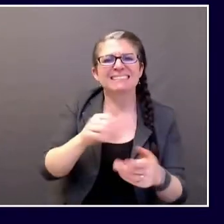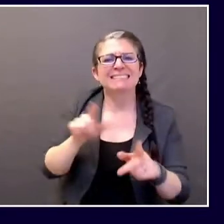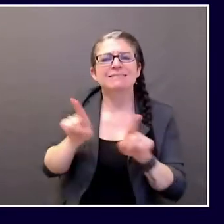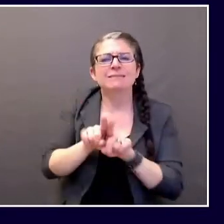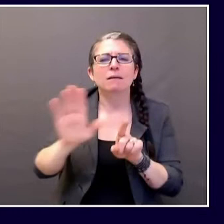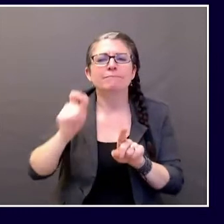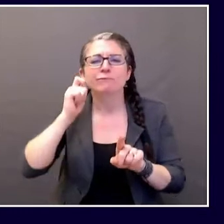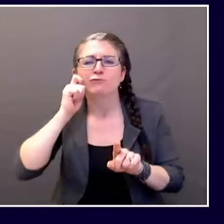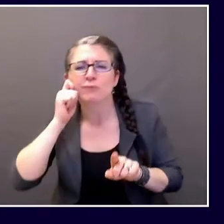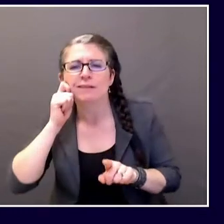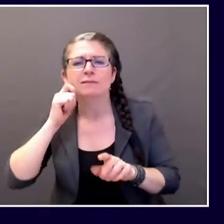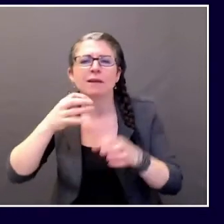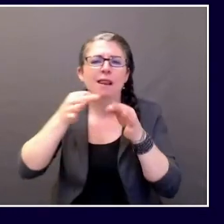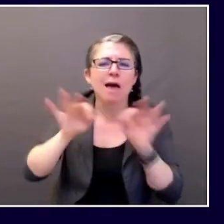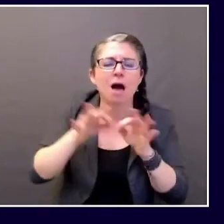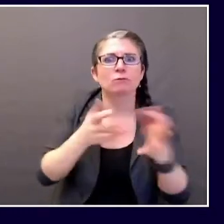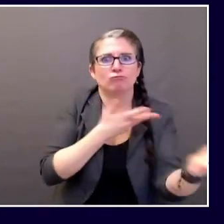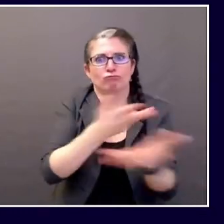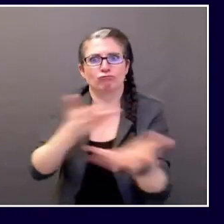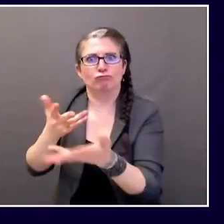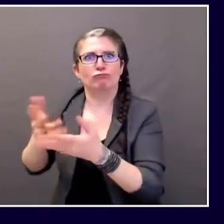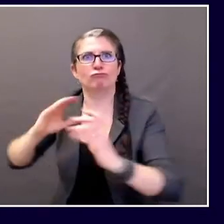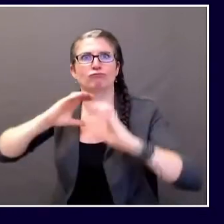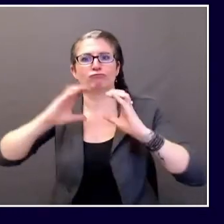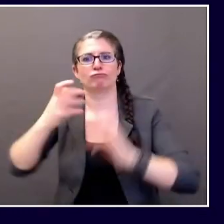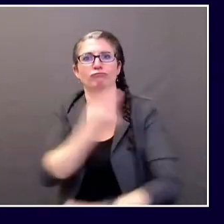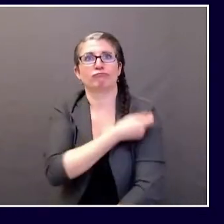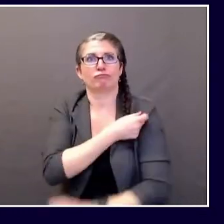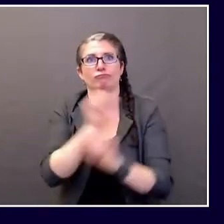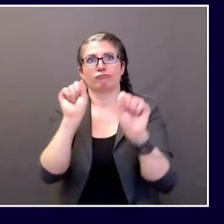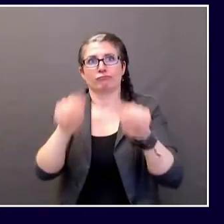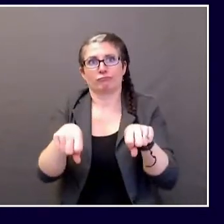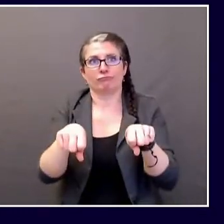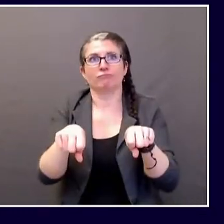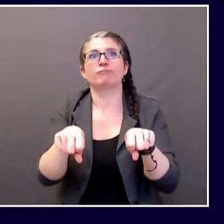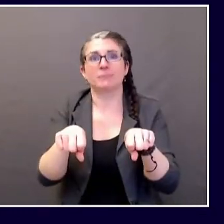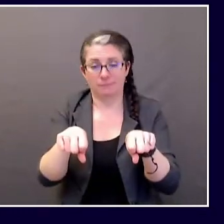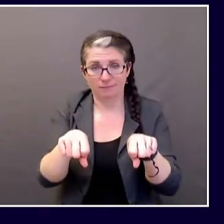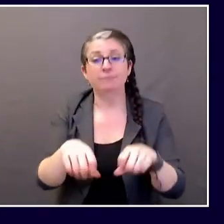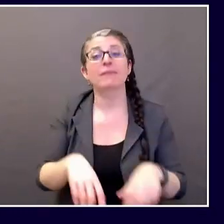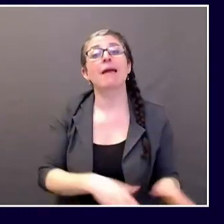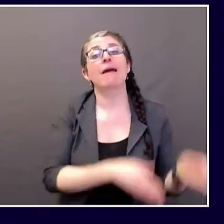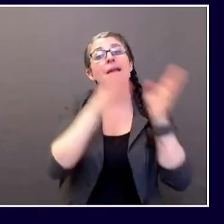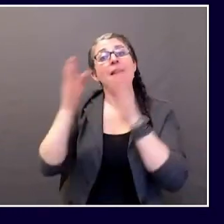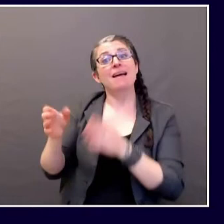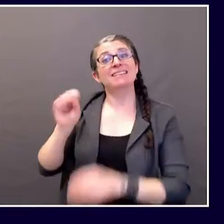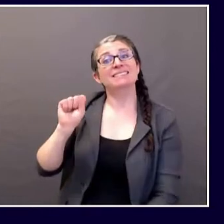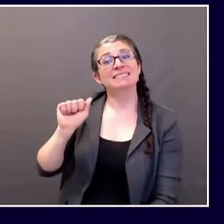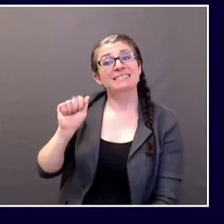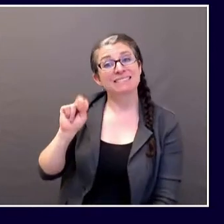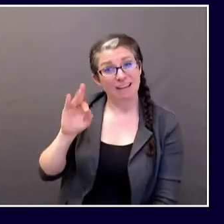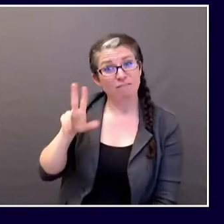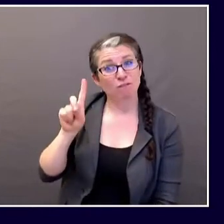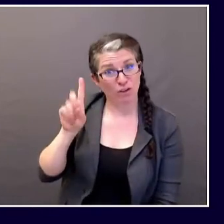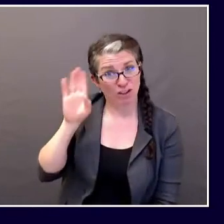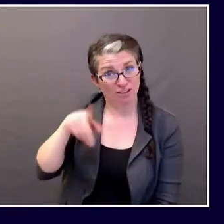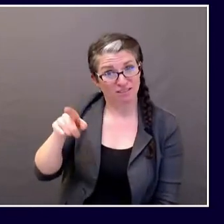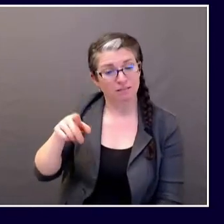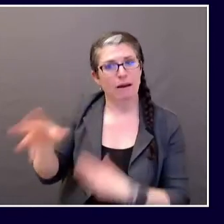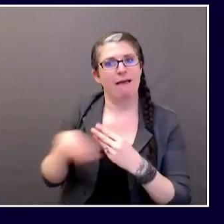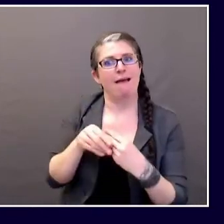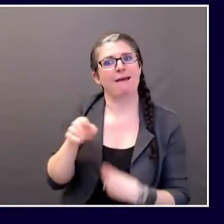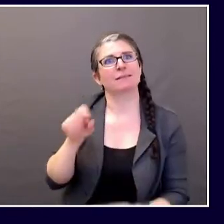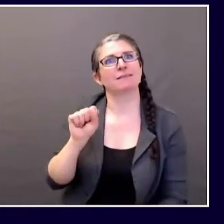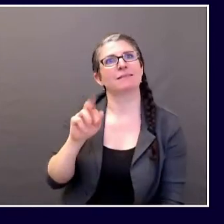1364 Main Street in Sanford, is opening its doors as well. This partnership between Maine Health, the York